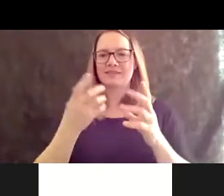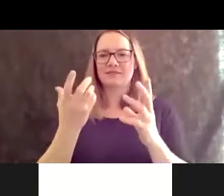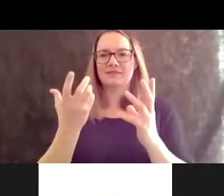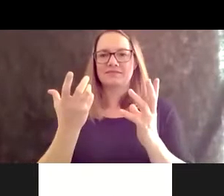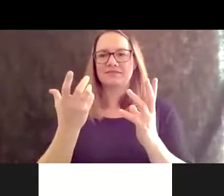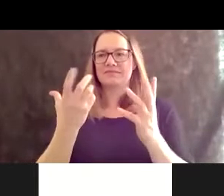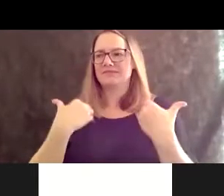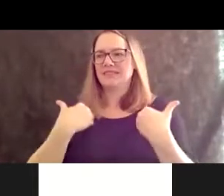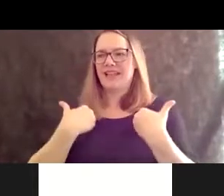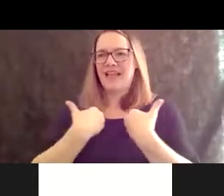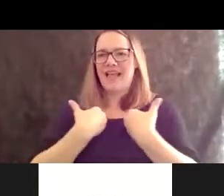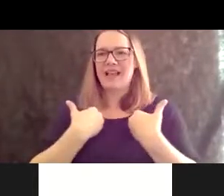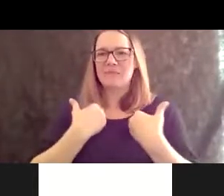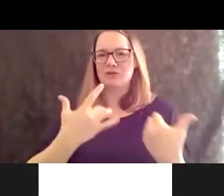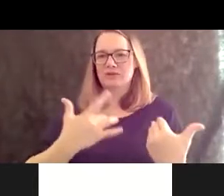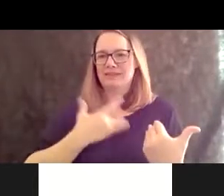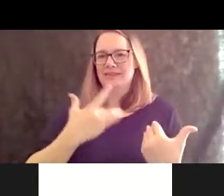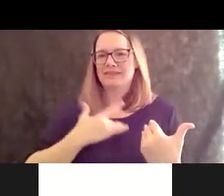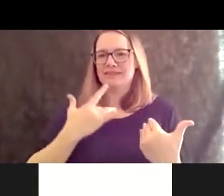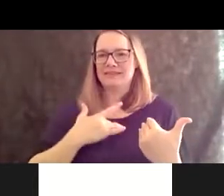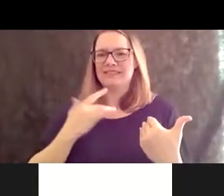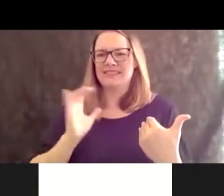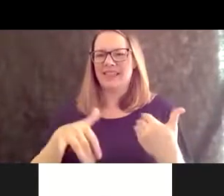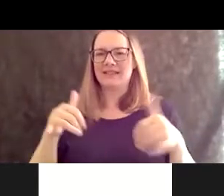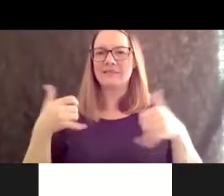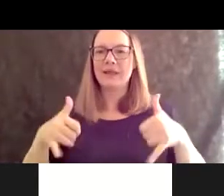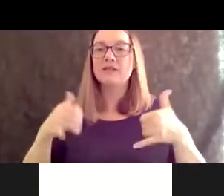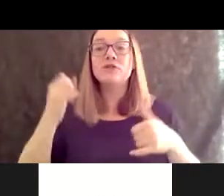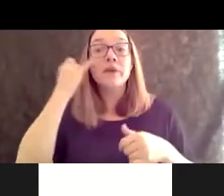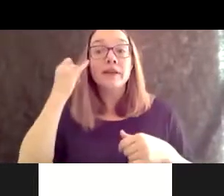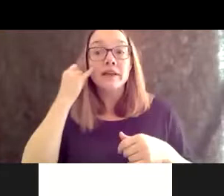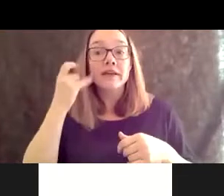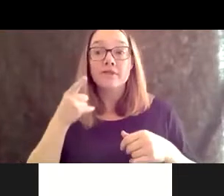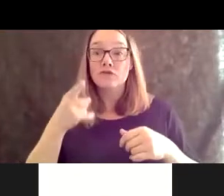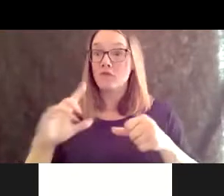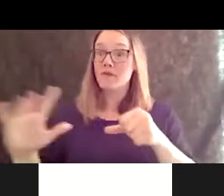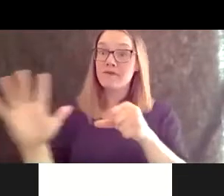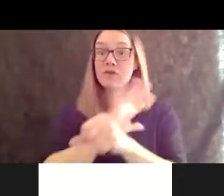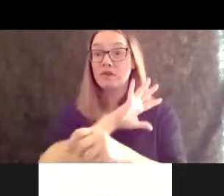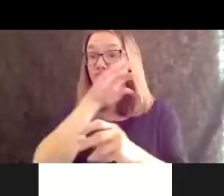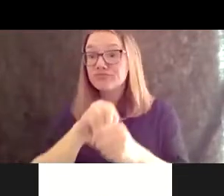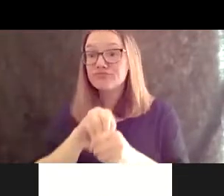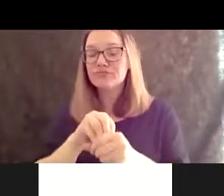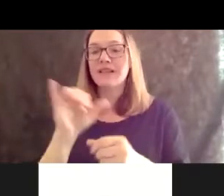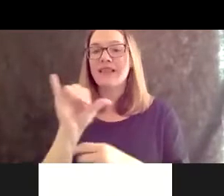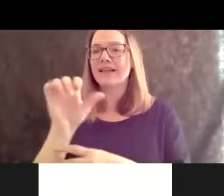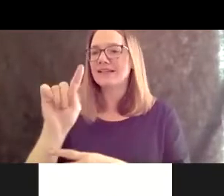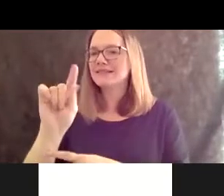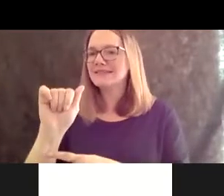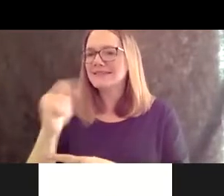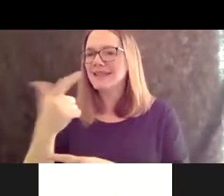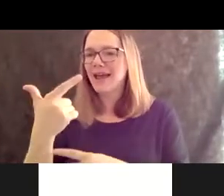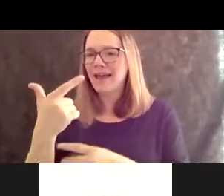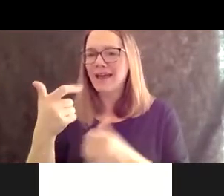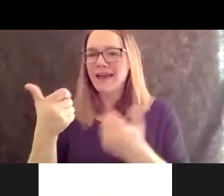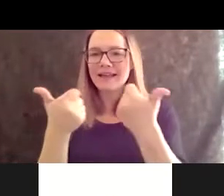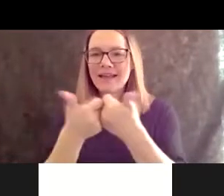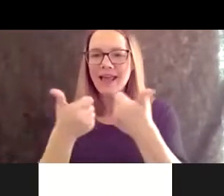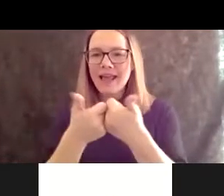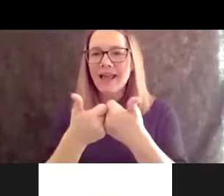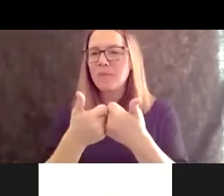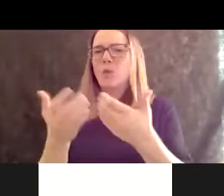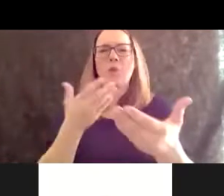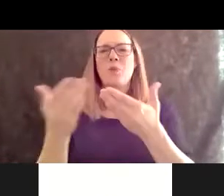animal senses. So if you ever find yourself fully engaged in like a game of tag or whatever you do to have